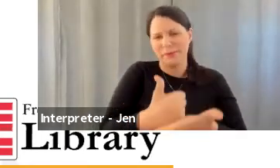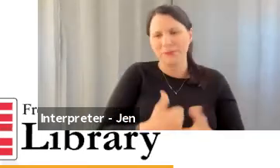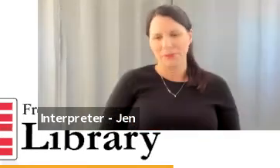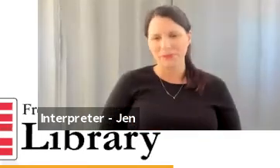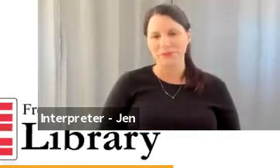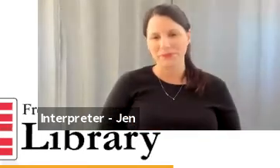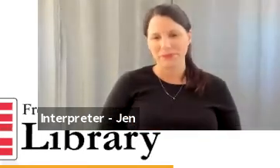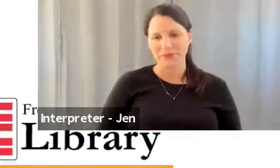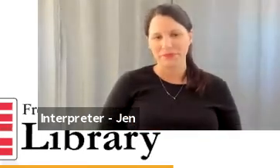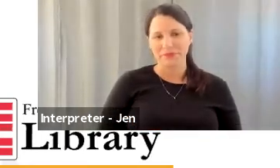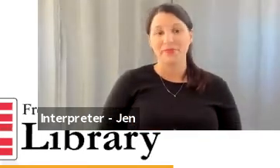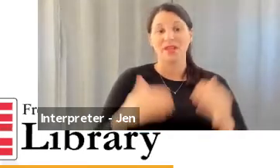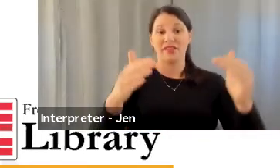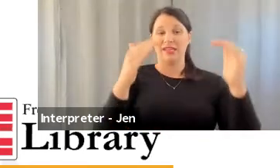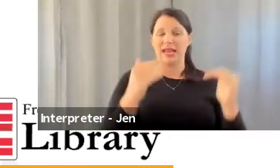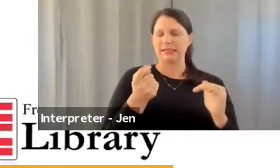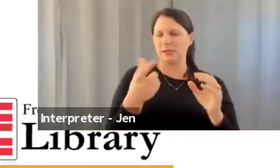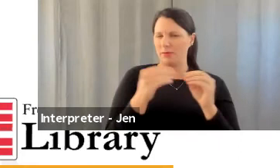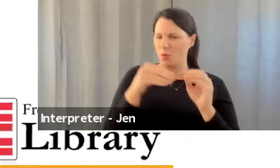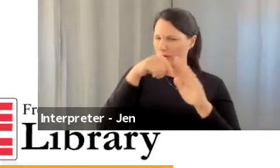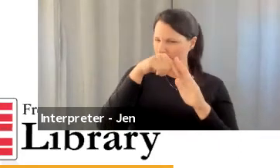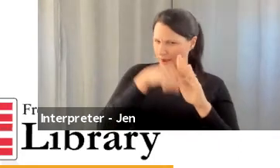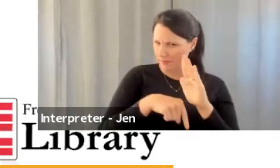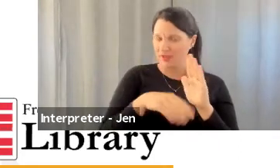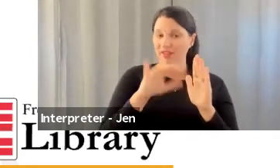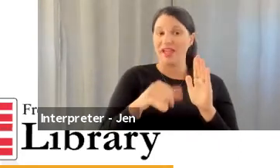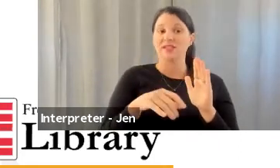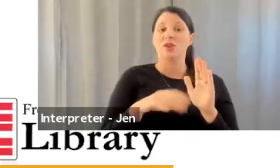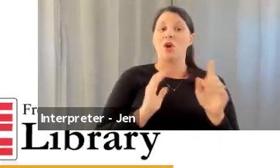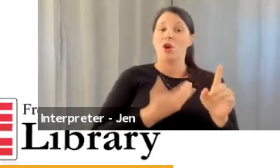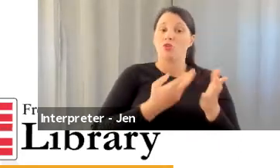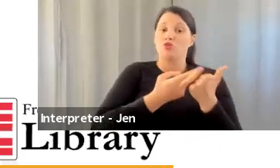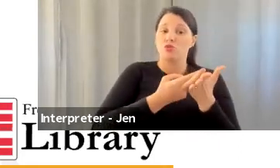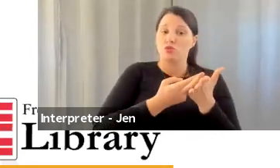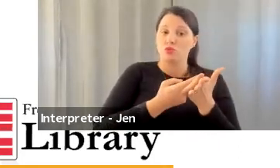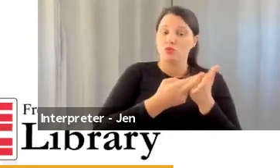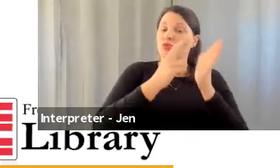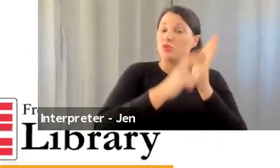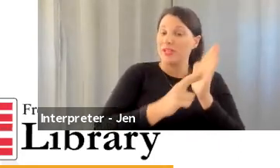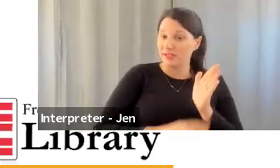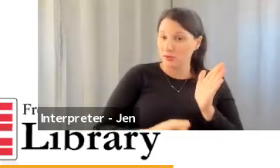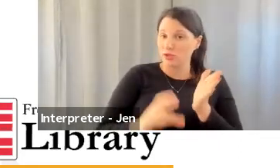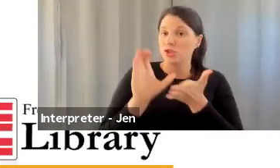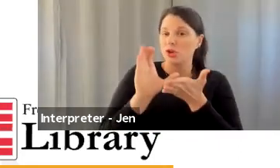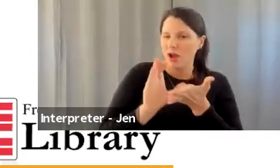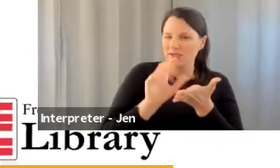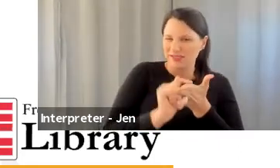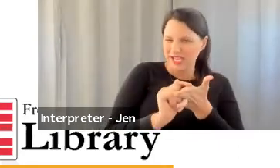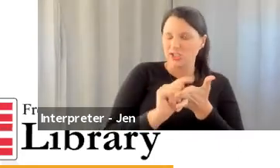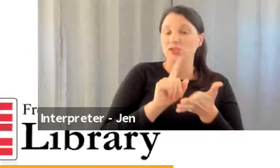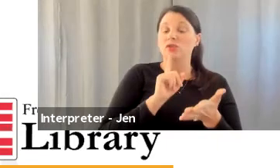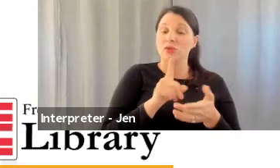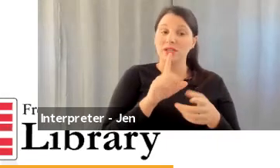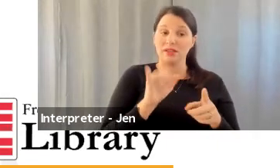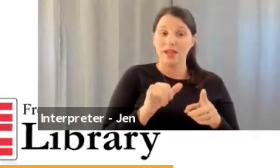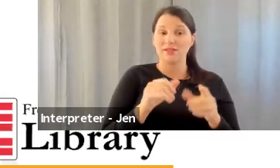in depth, which are our research consultations, and these are one-on-one research help with the librarian. So it's all via Zoom